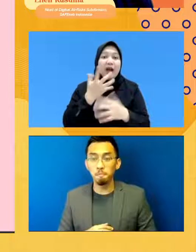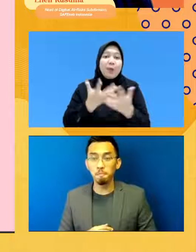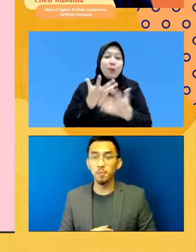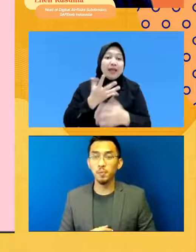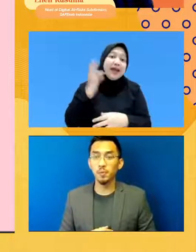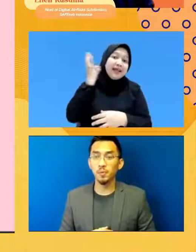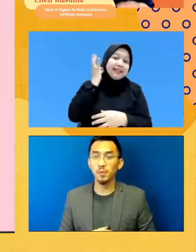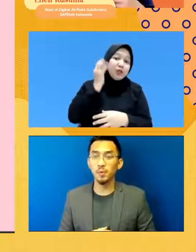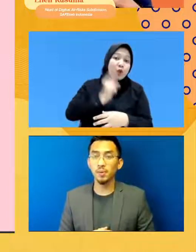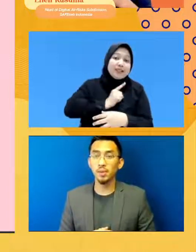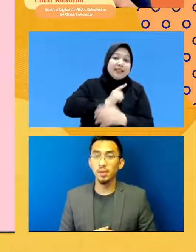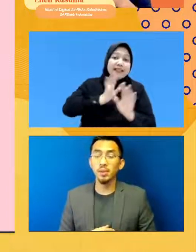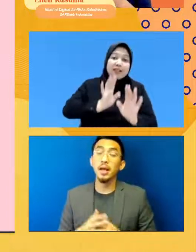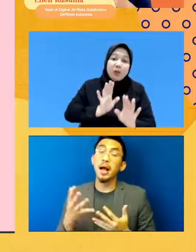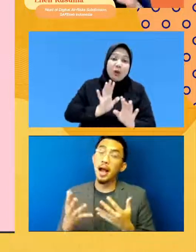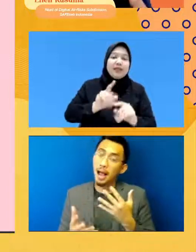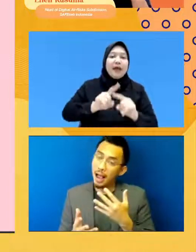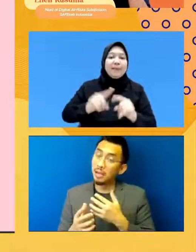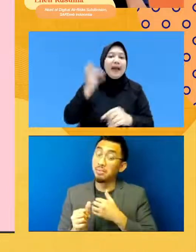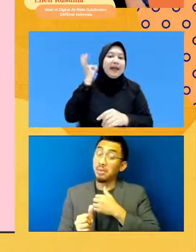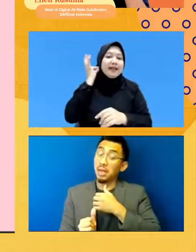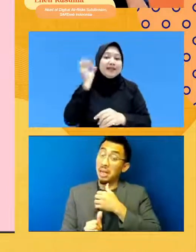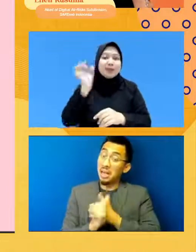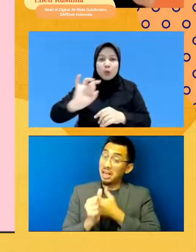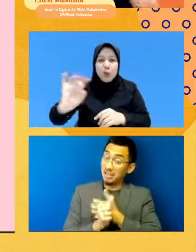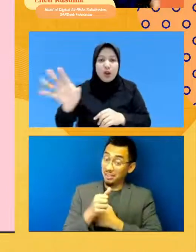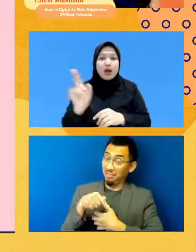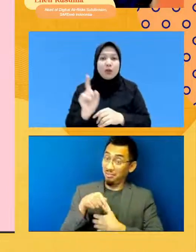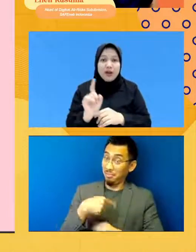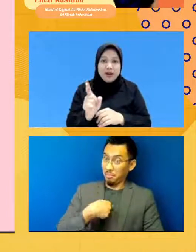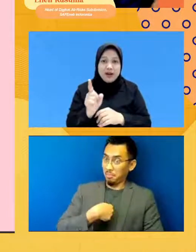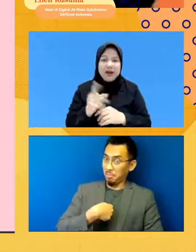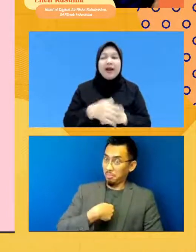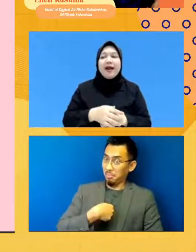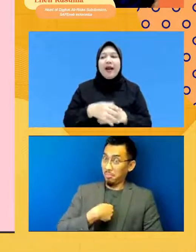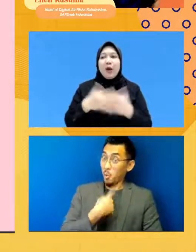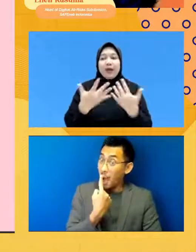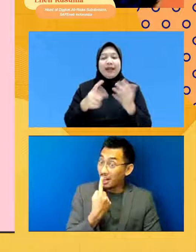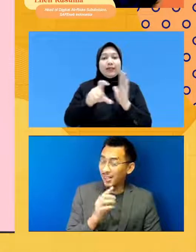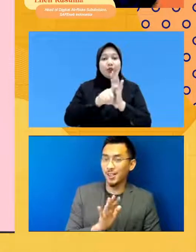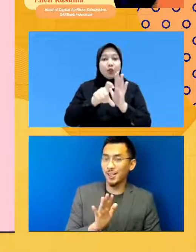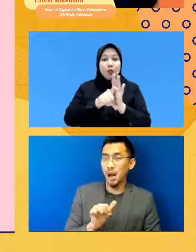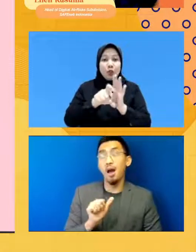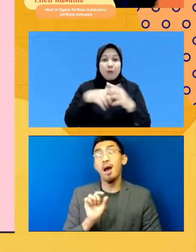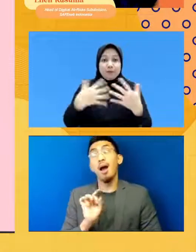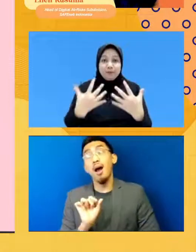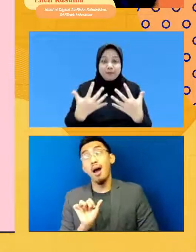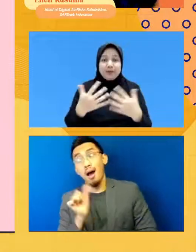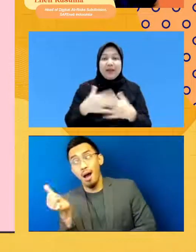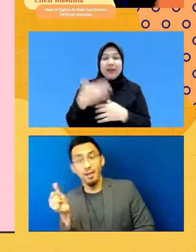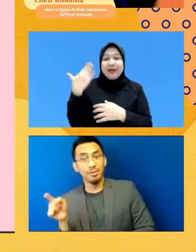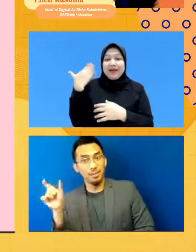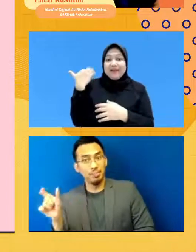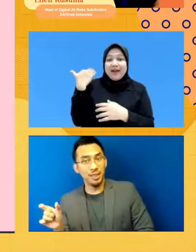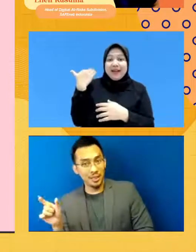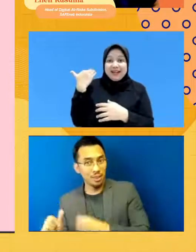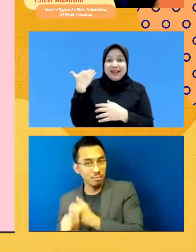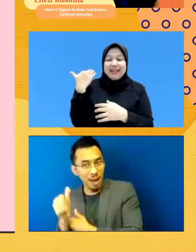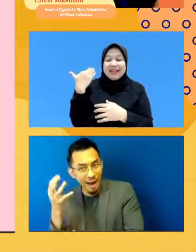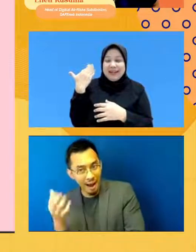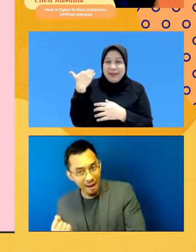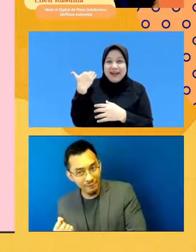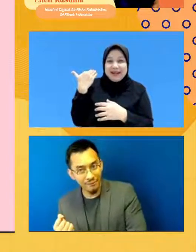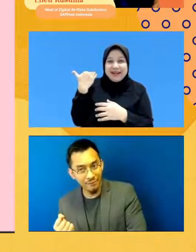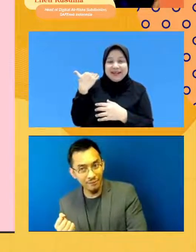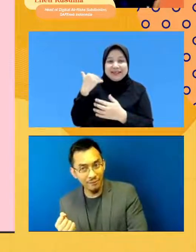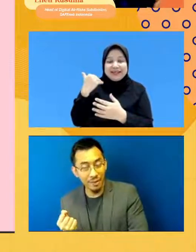then I have an example on this. So yesterday, truly yesterday,